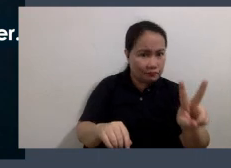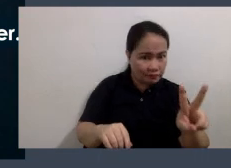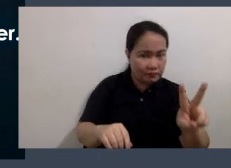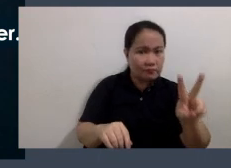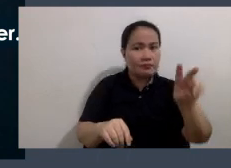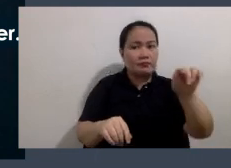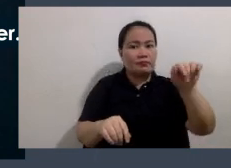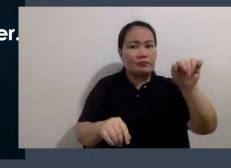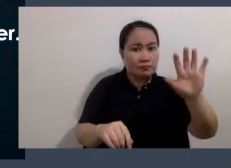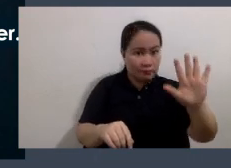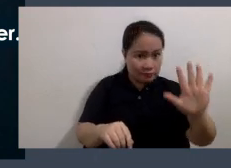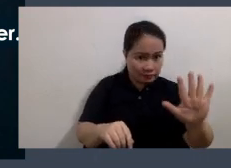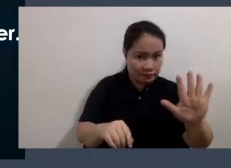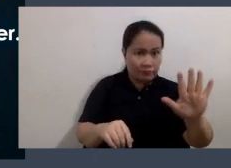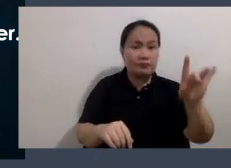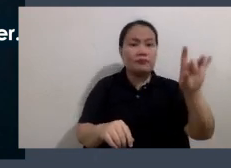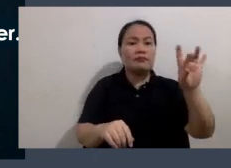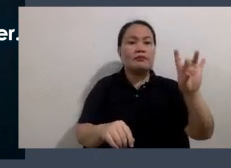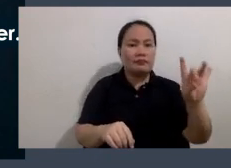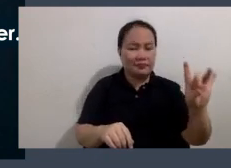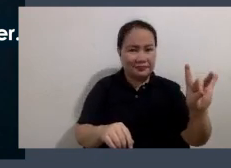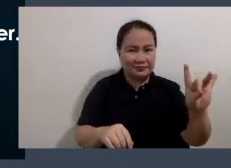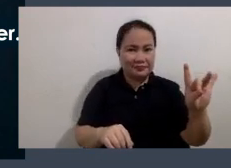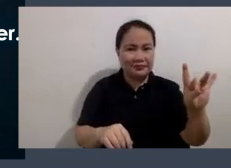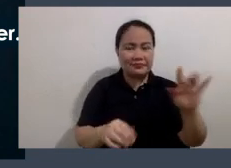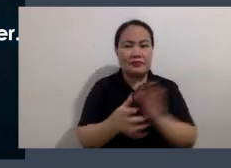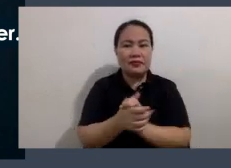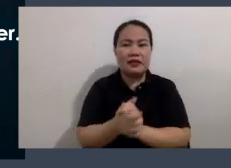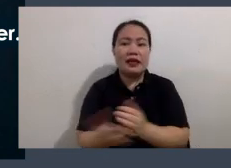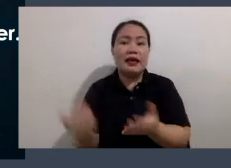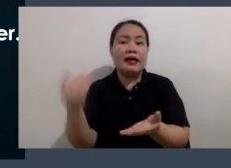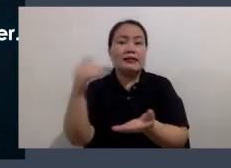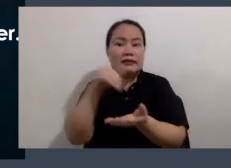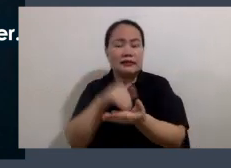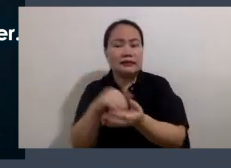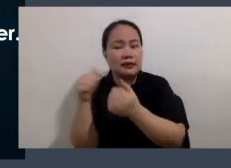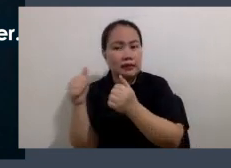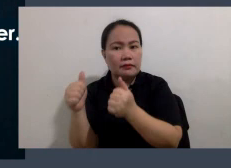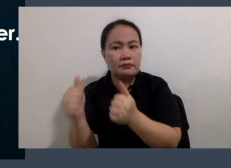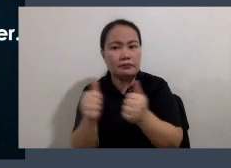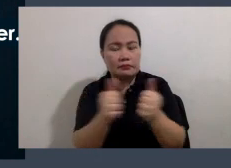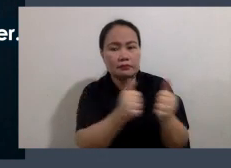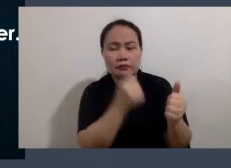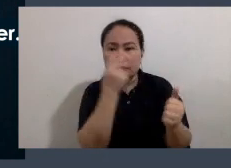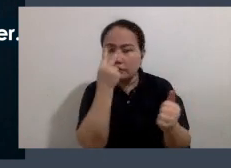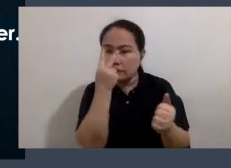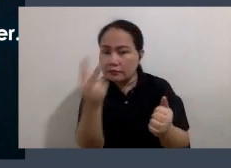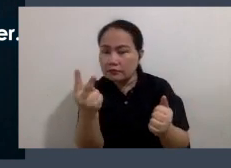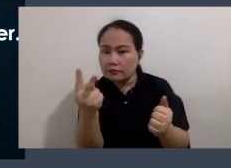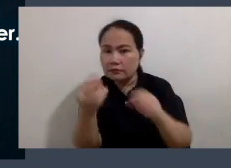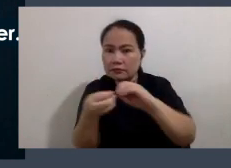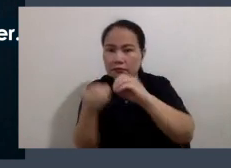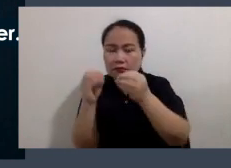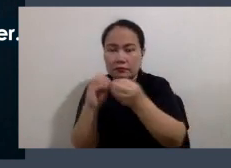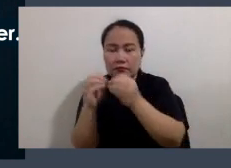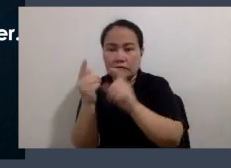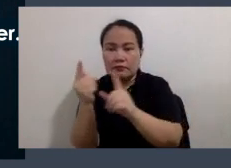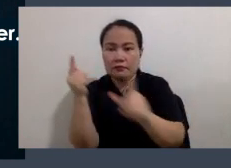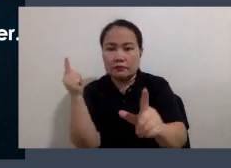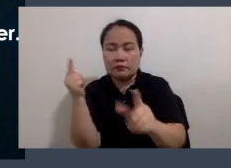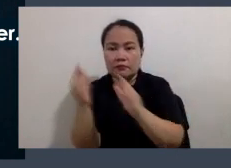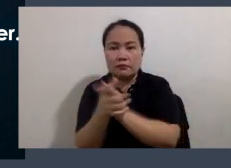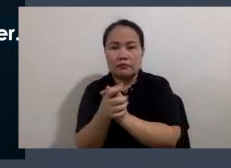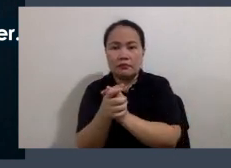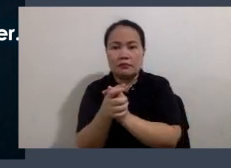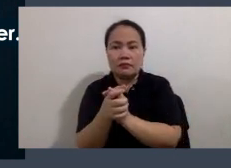positive 2, positive 5, and positive 8. So, again, para ma-arrange natin siya in increasing order simula